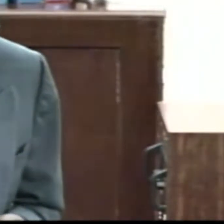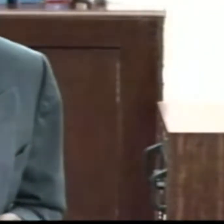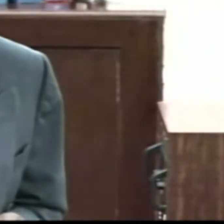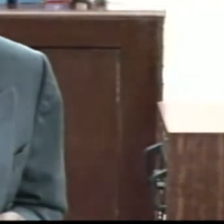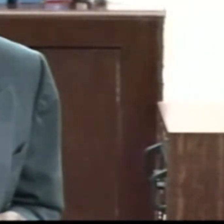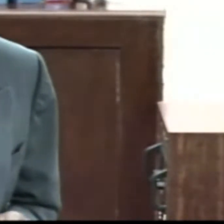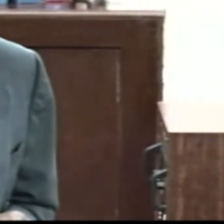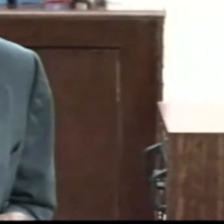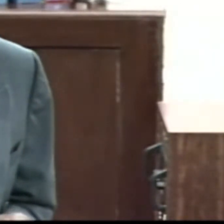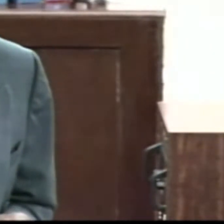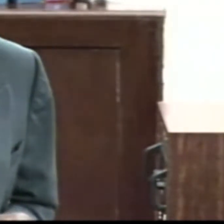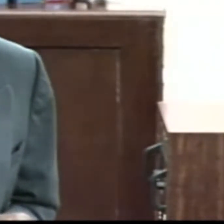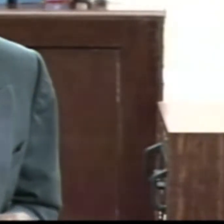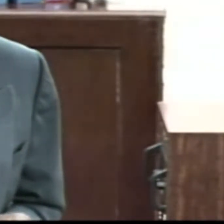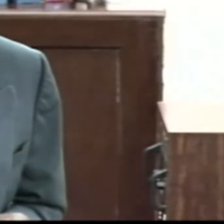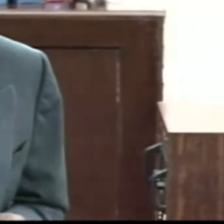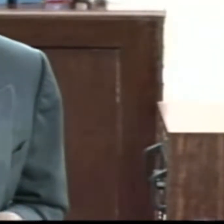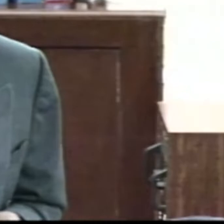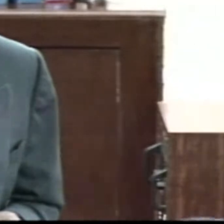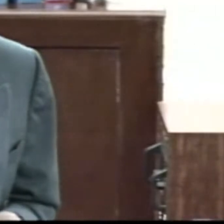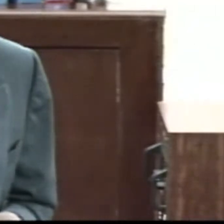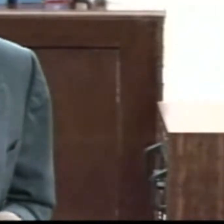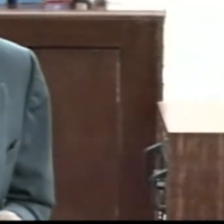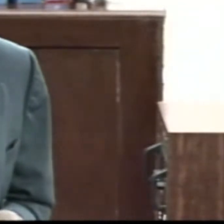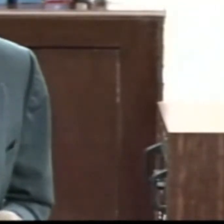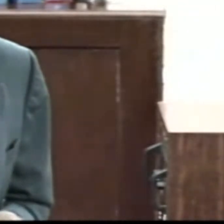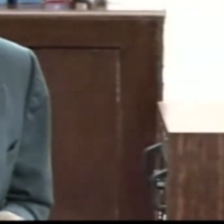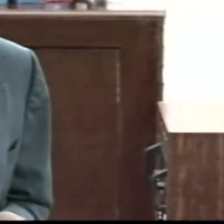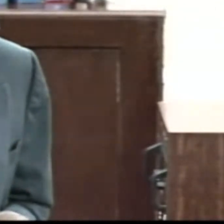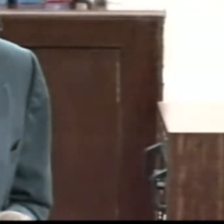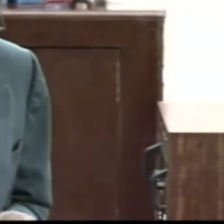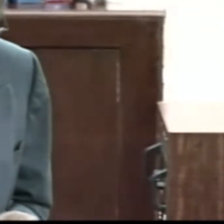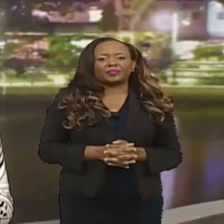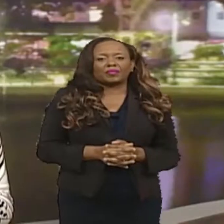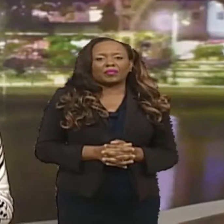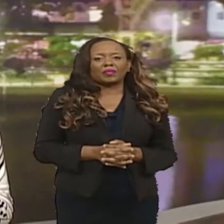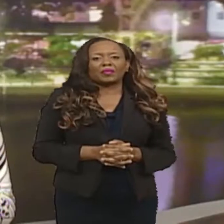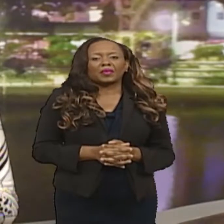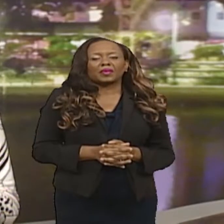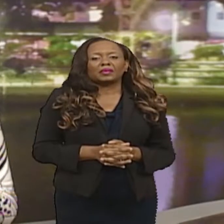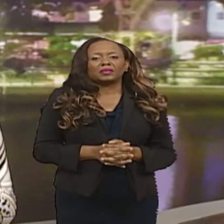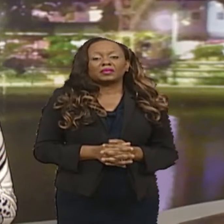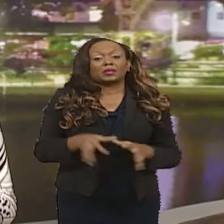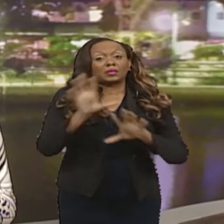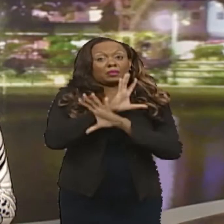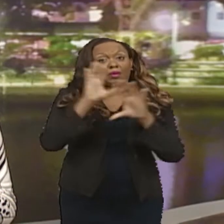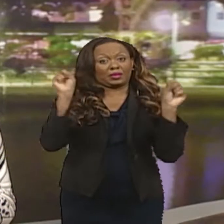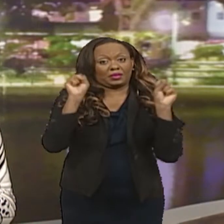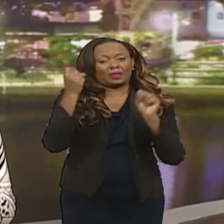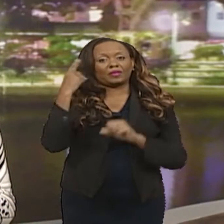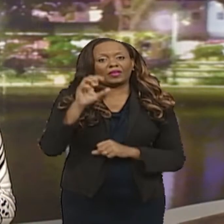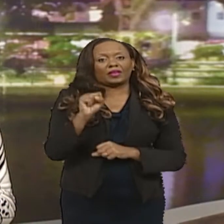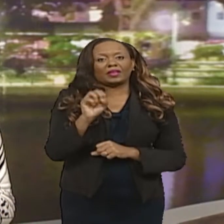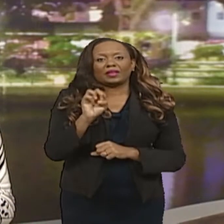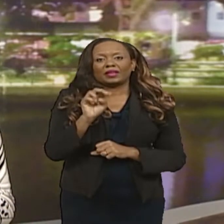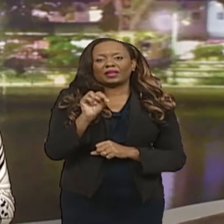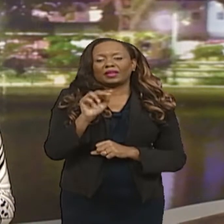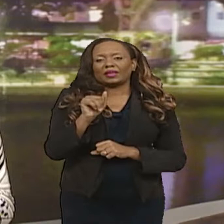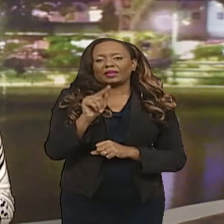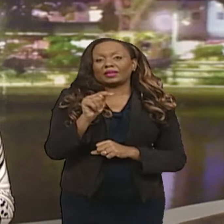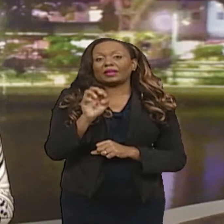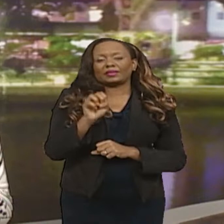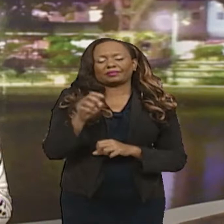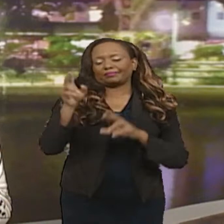to extend our sympathy to his family. And the President of the Senate, Sir Richard